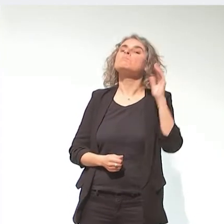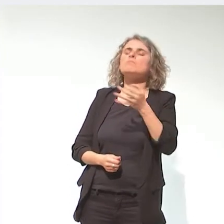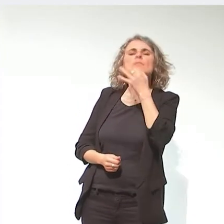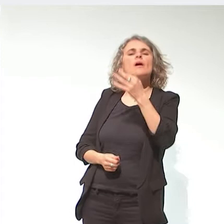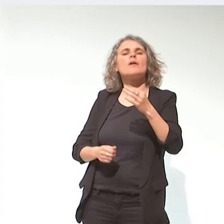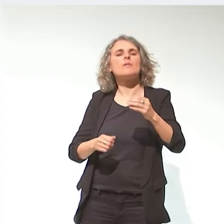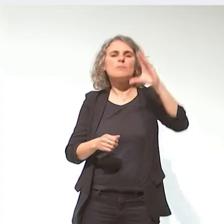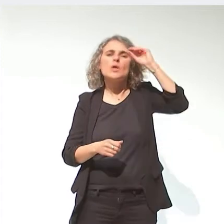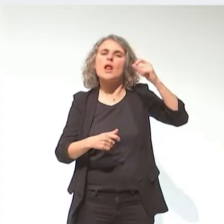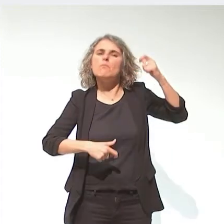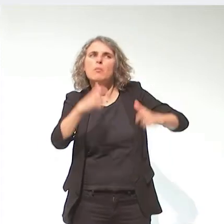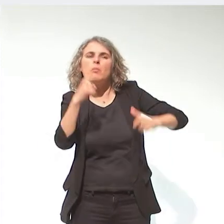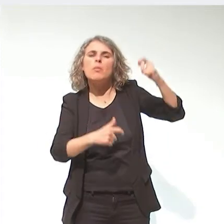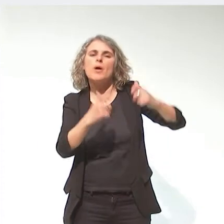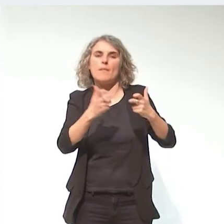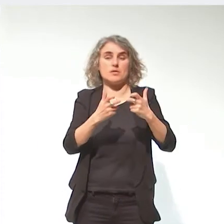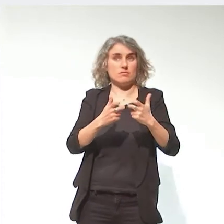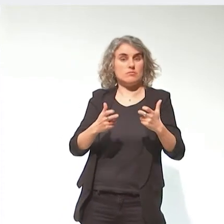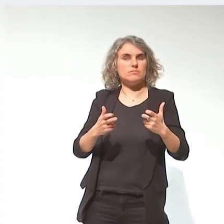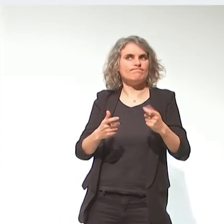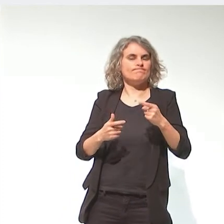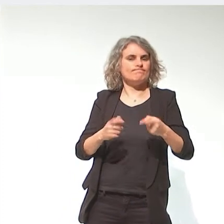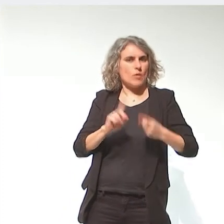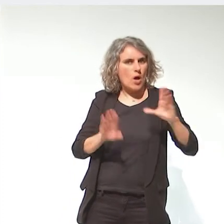Will you be providing training to the construction industry?